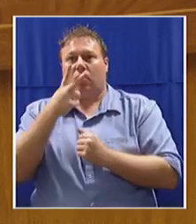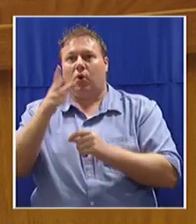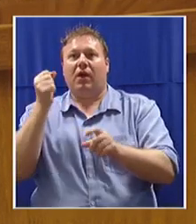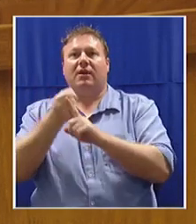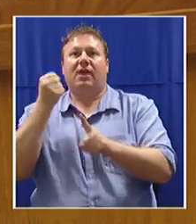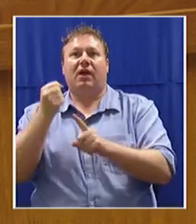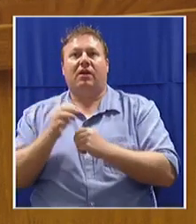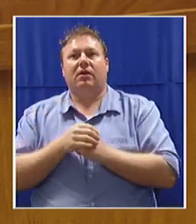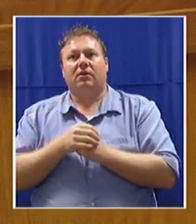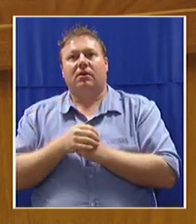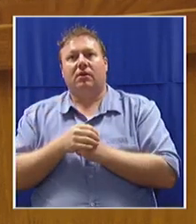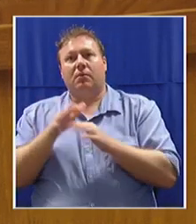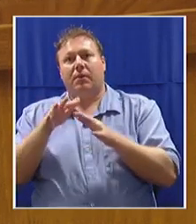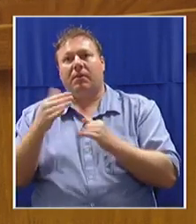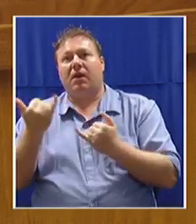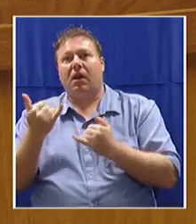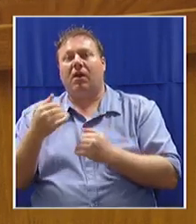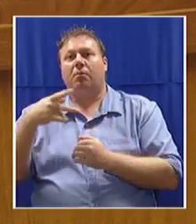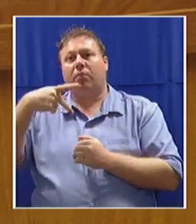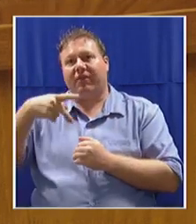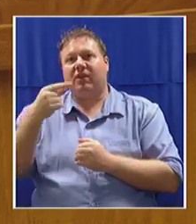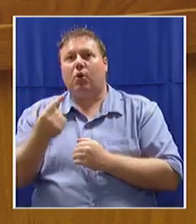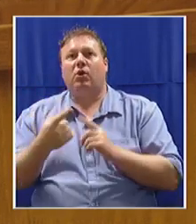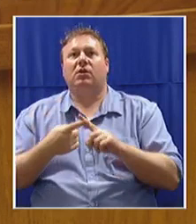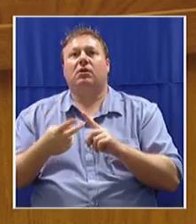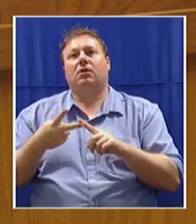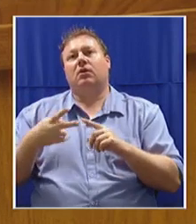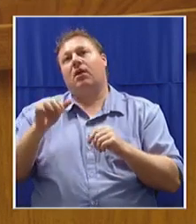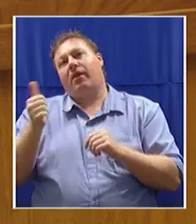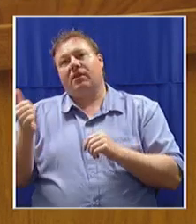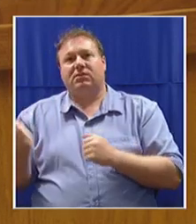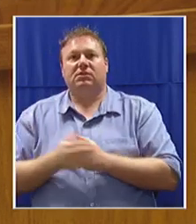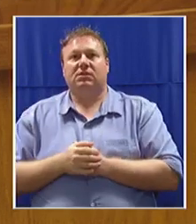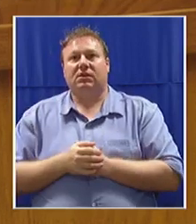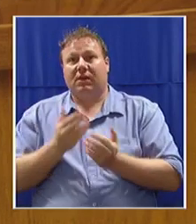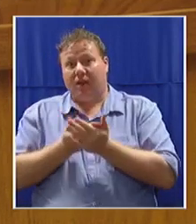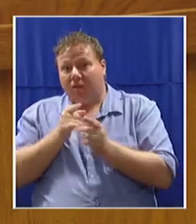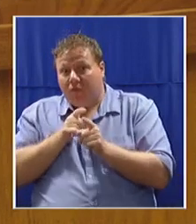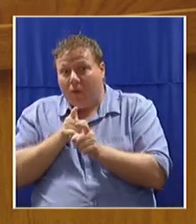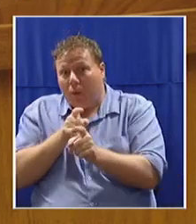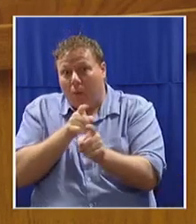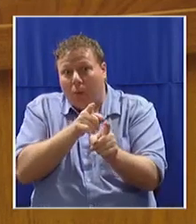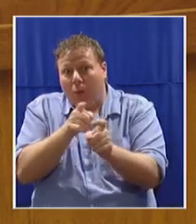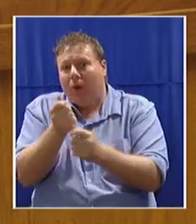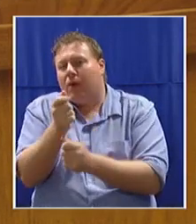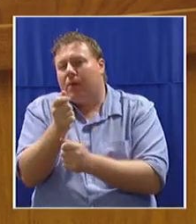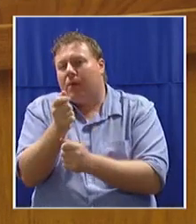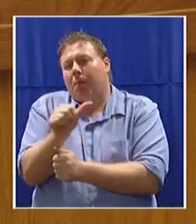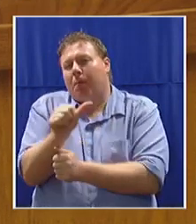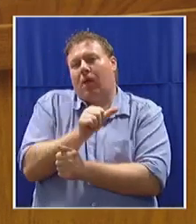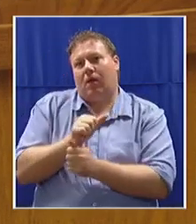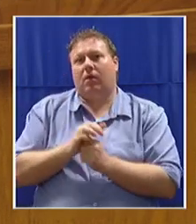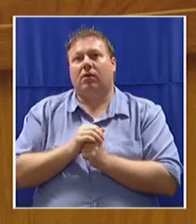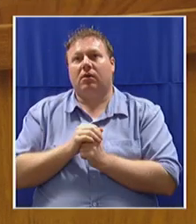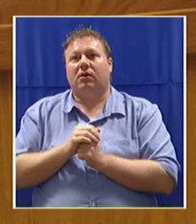on people like the Honorable Praveen Gordhan and others, I think you can follow the money back very carefully, and